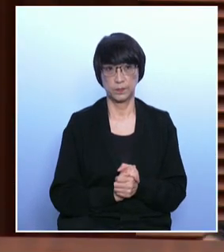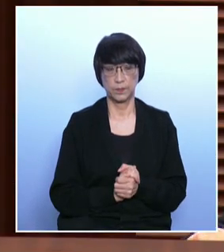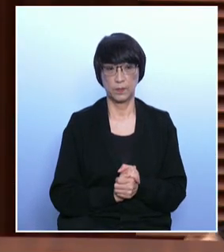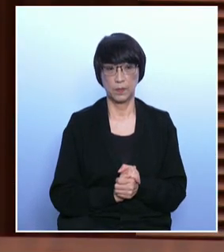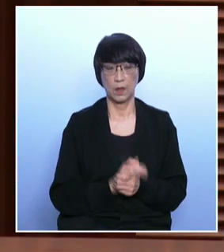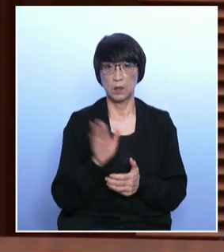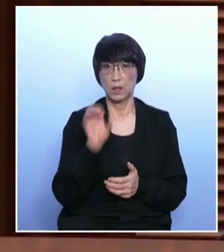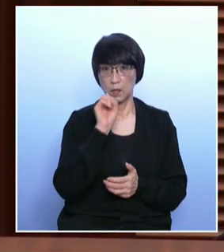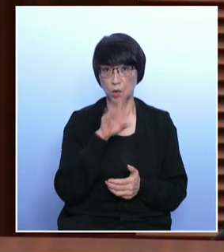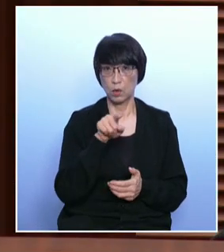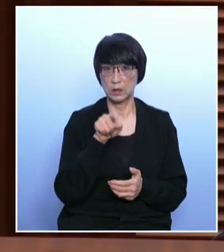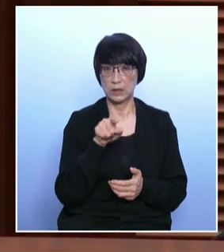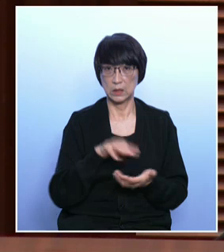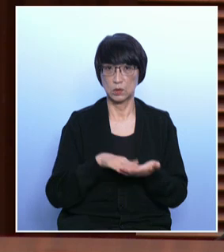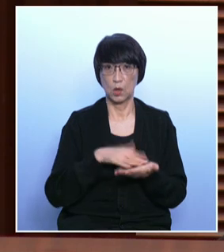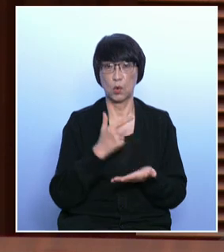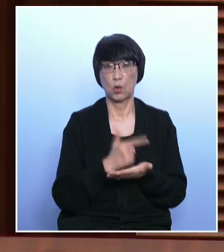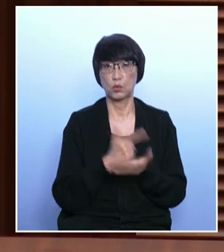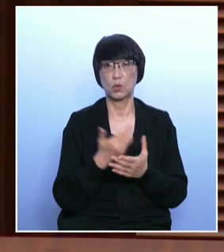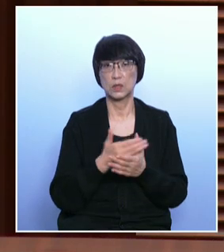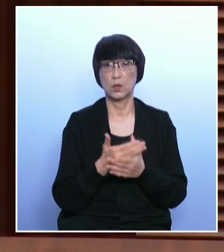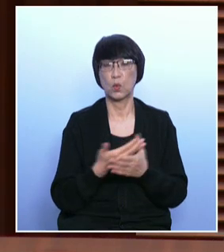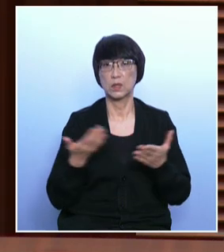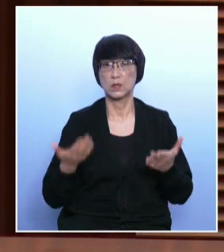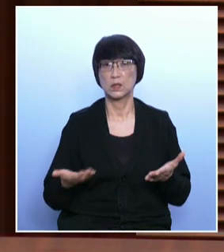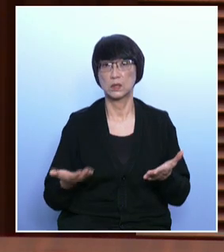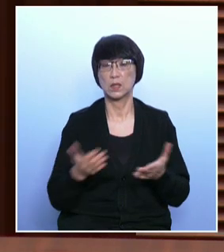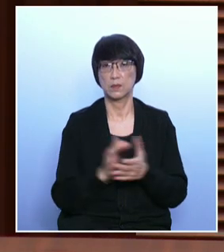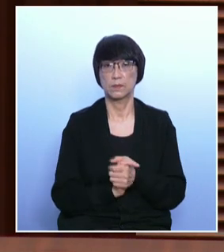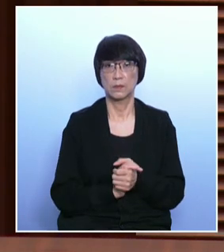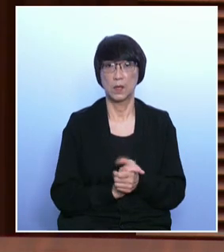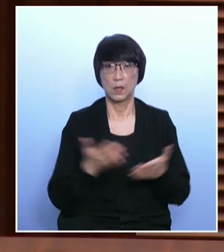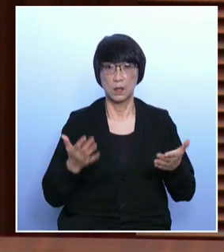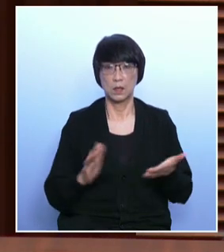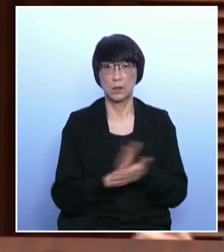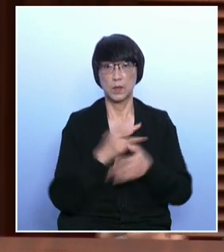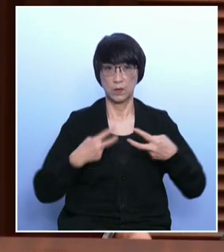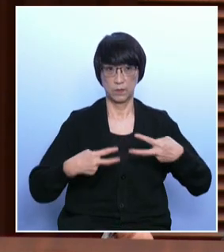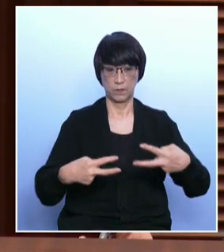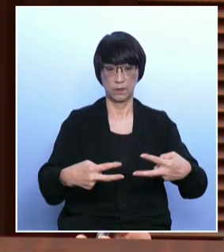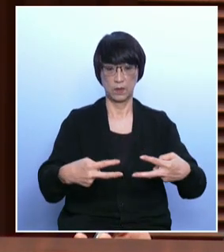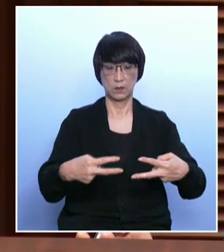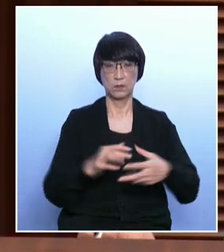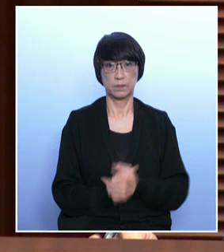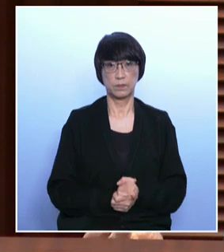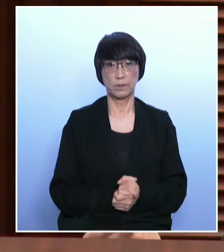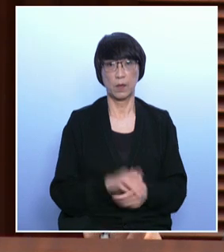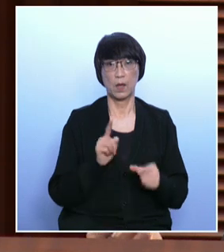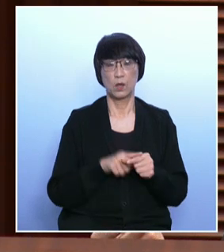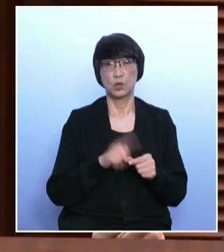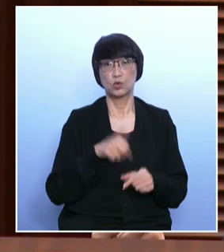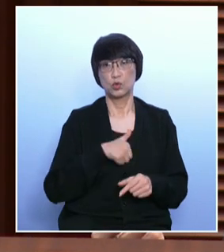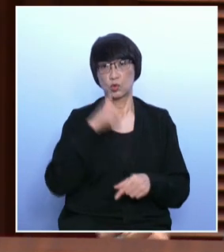development area. Thank you, Mr. Chen. Yes, indeed, this is a very important